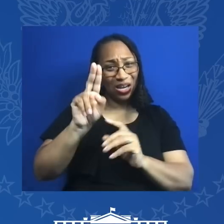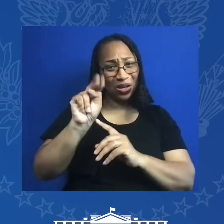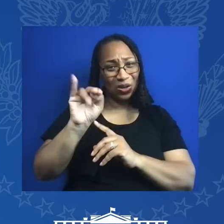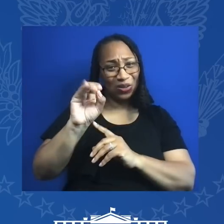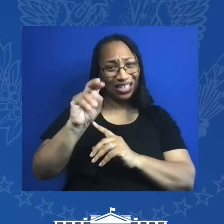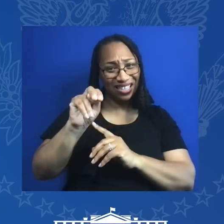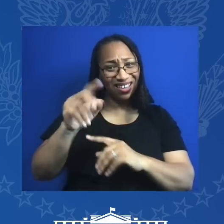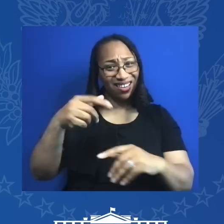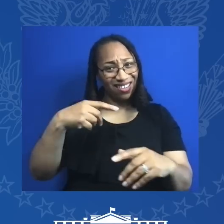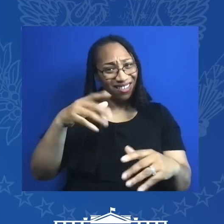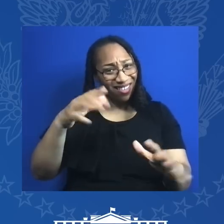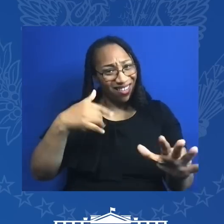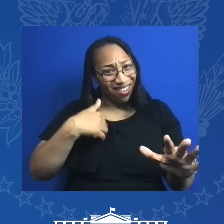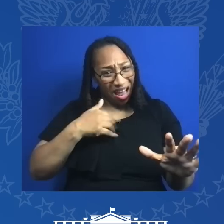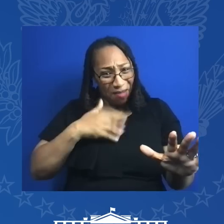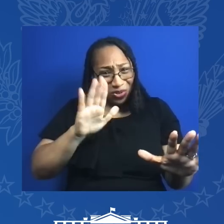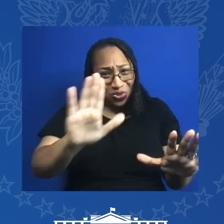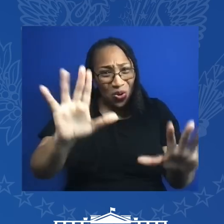back.